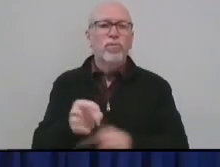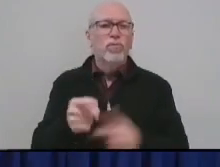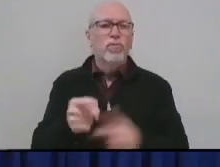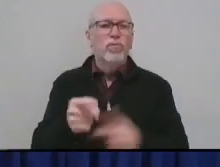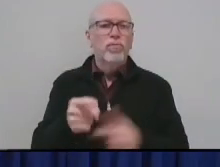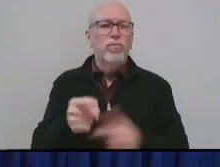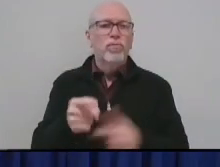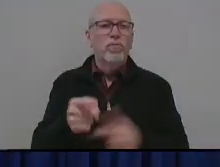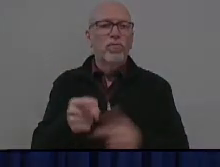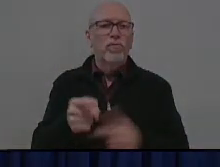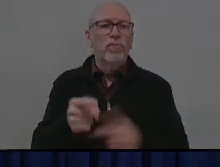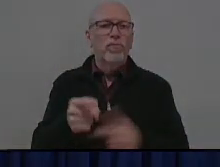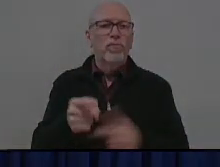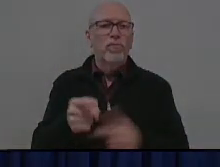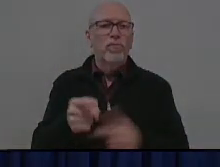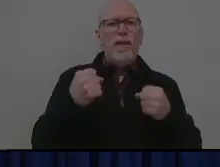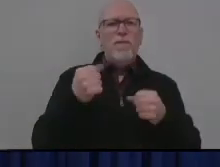I appreciate